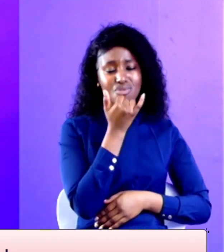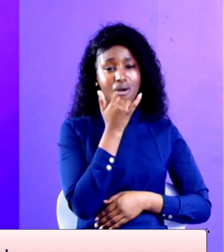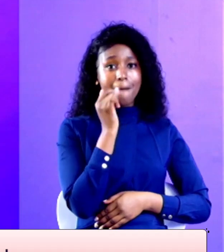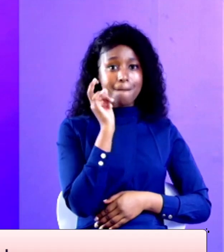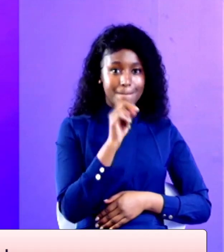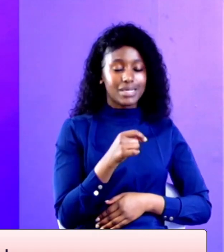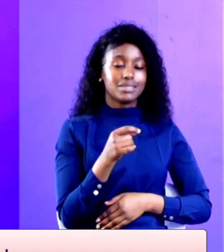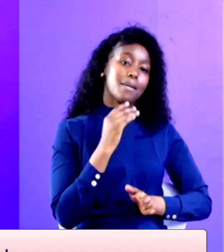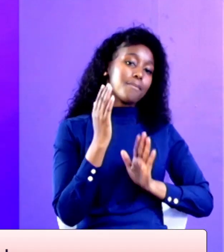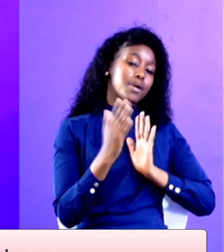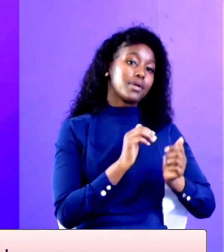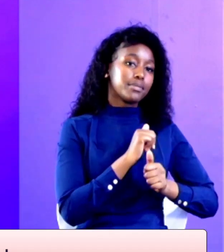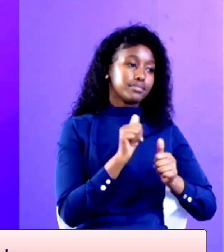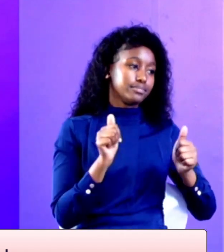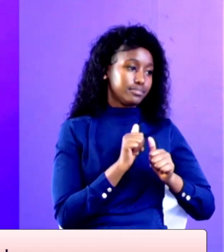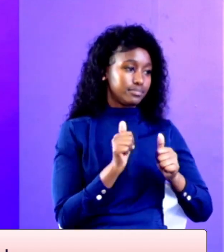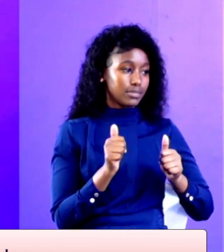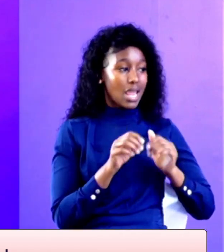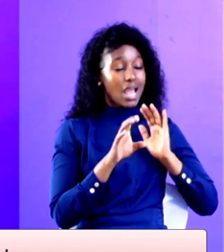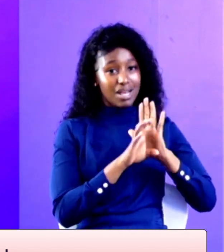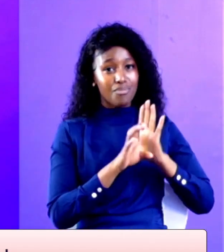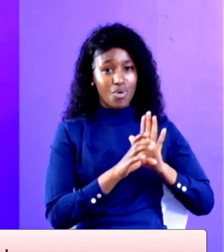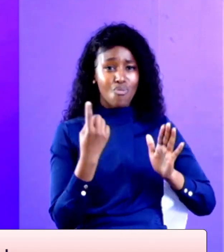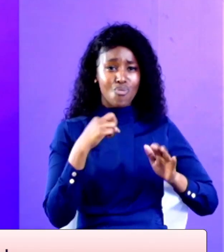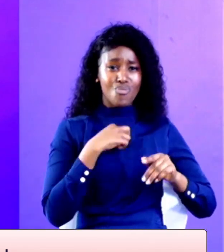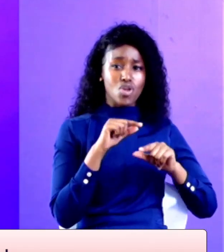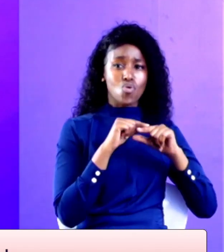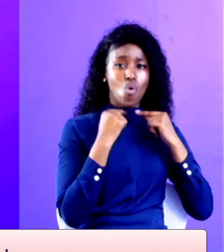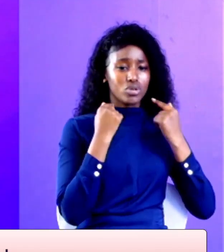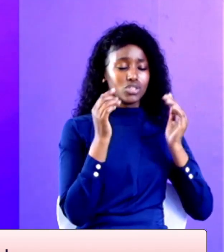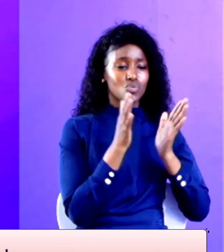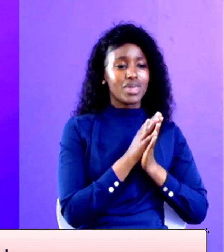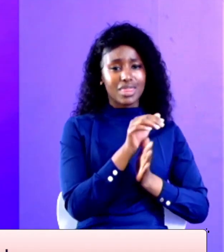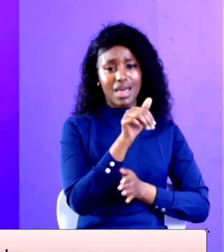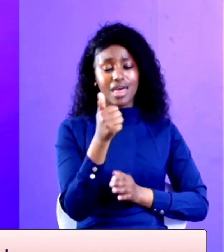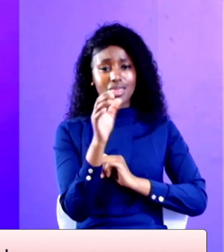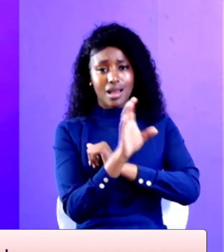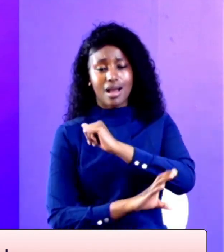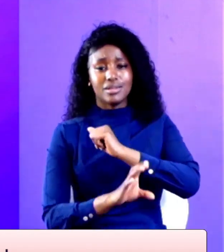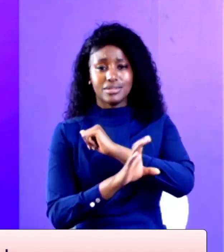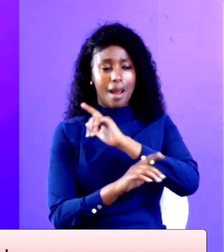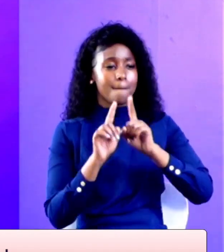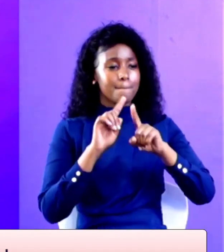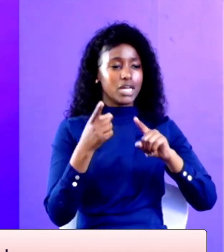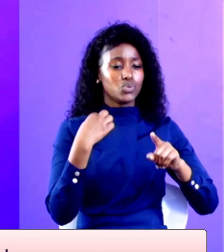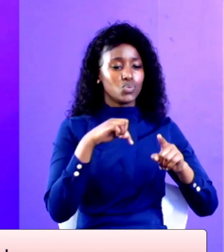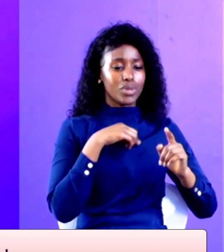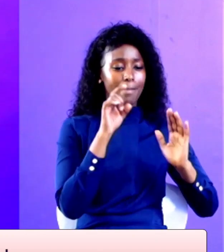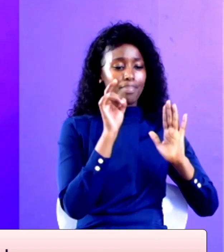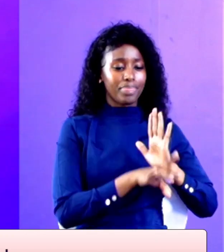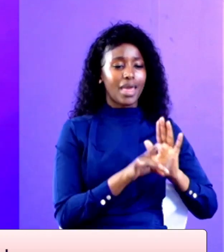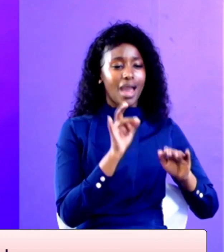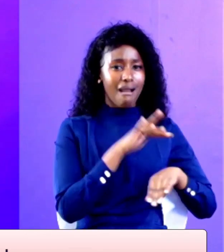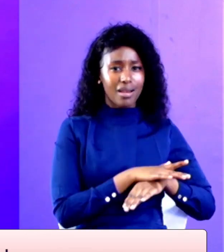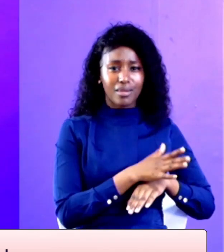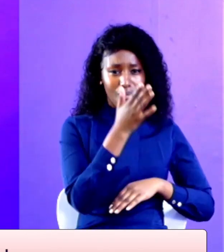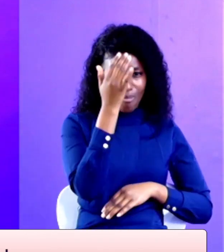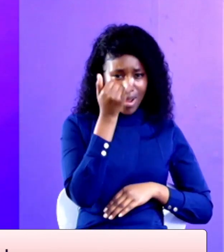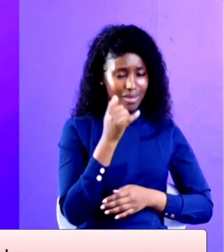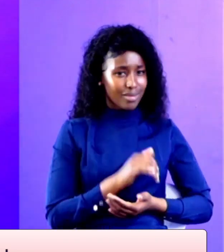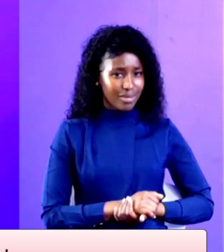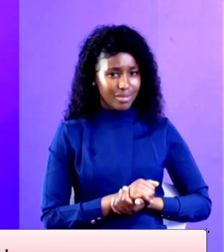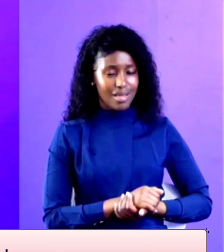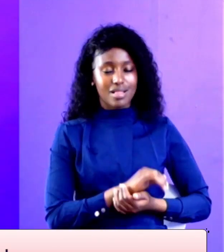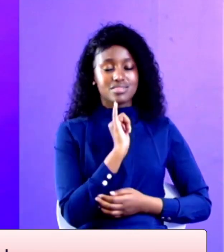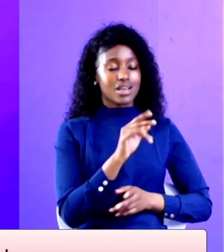Kenya. Especially we are hosting. We are co-hosting with Kenya, with Tanzania and Uganda. So it is a